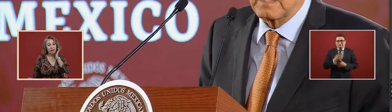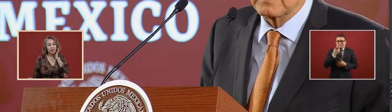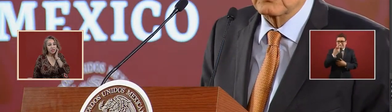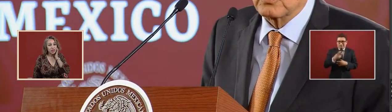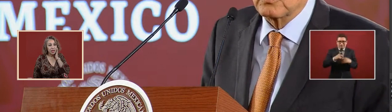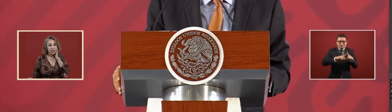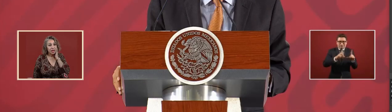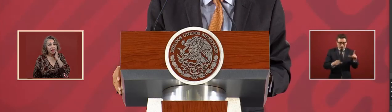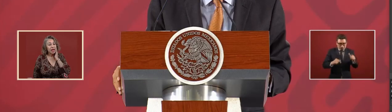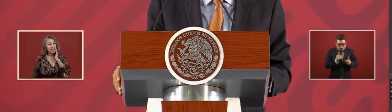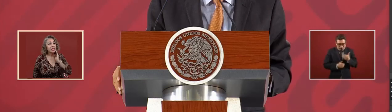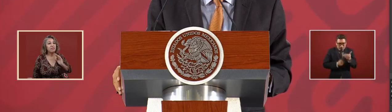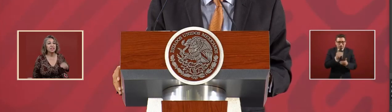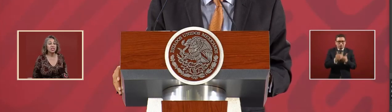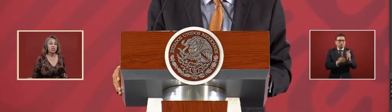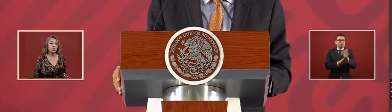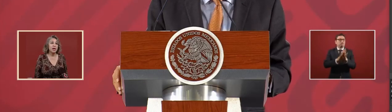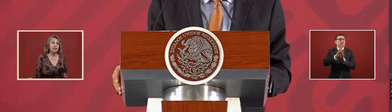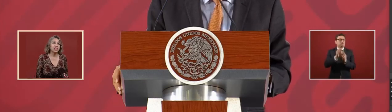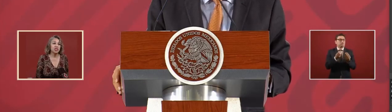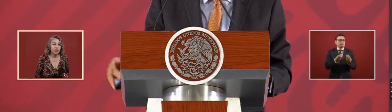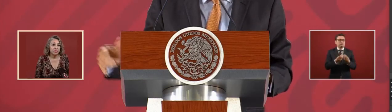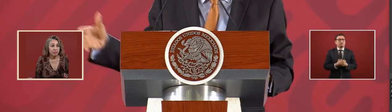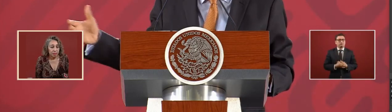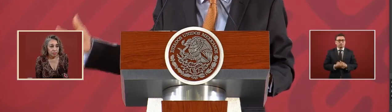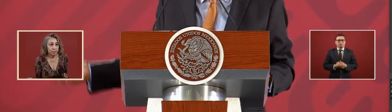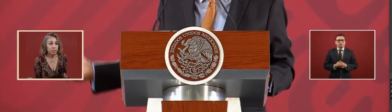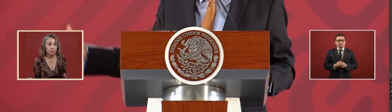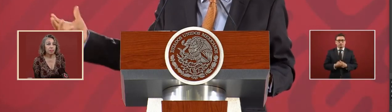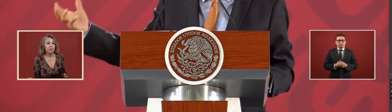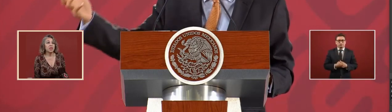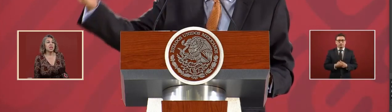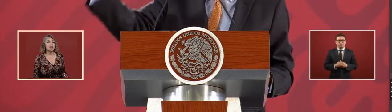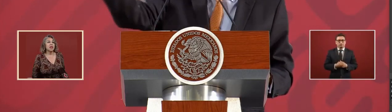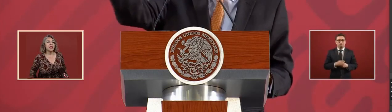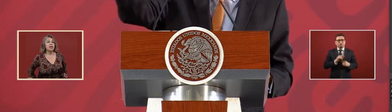the country has advanced so much.